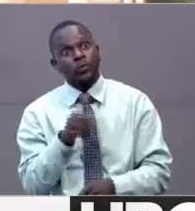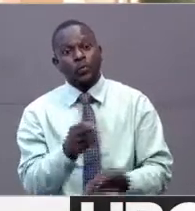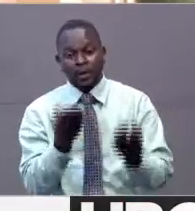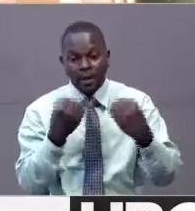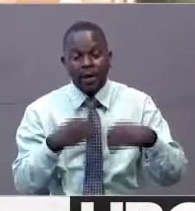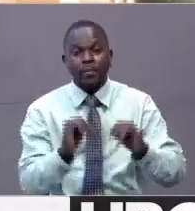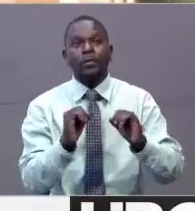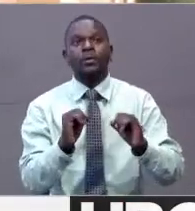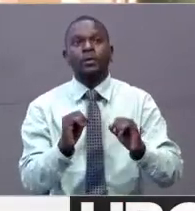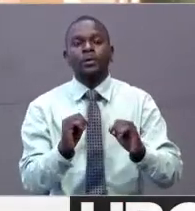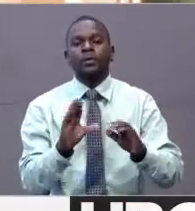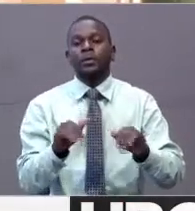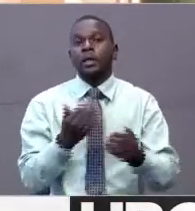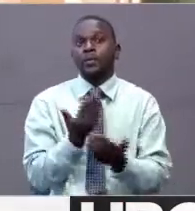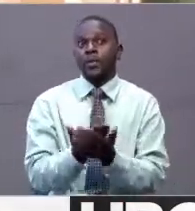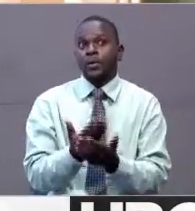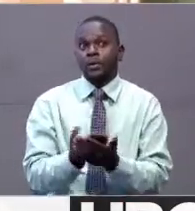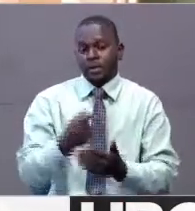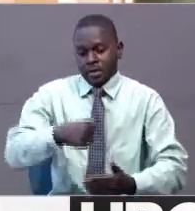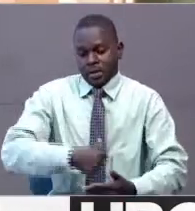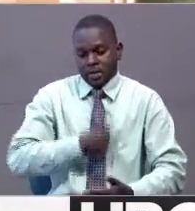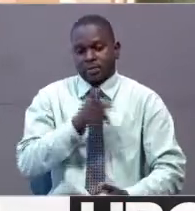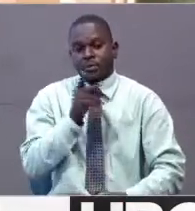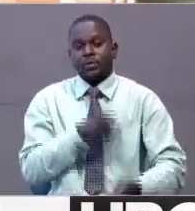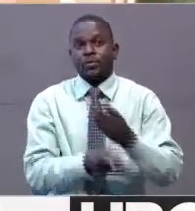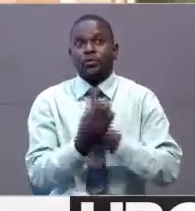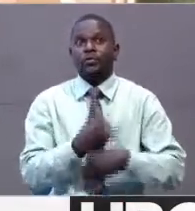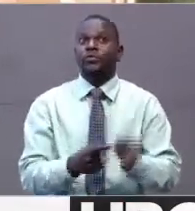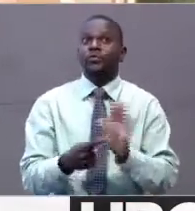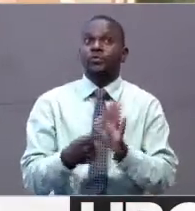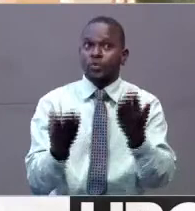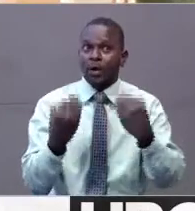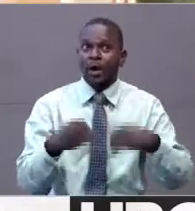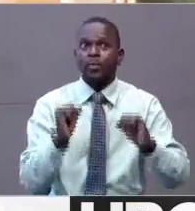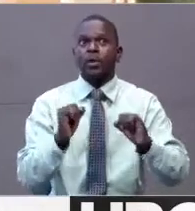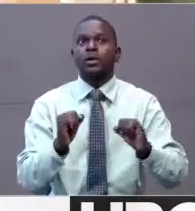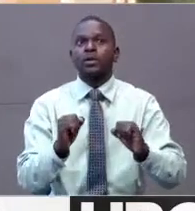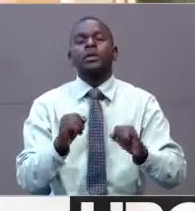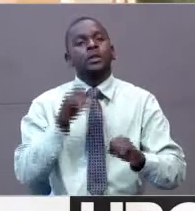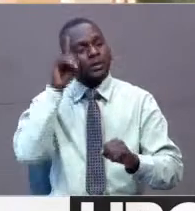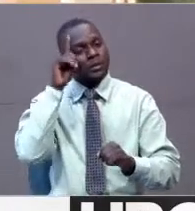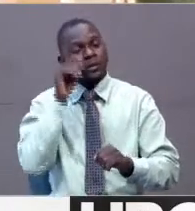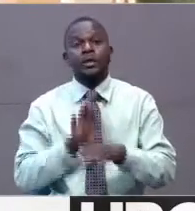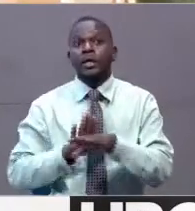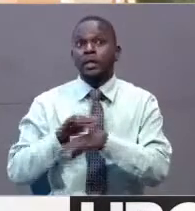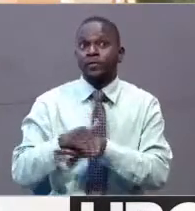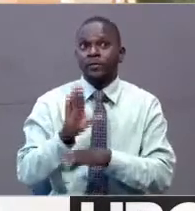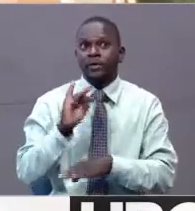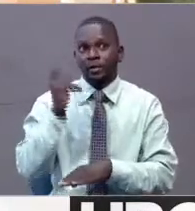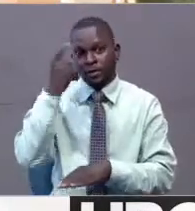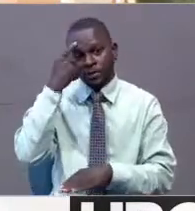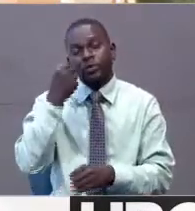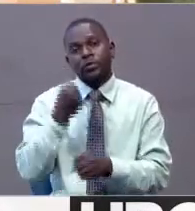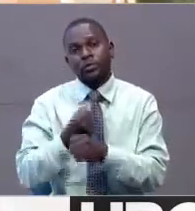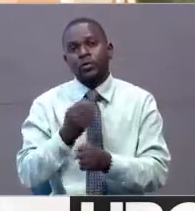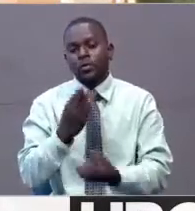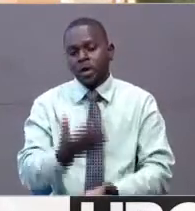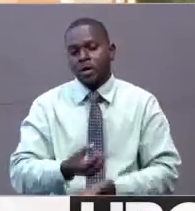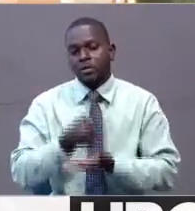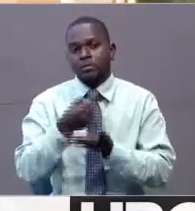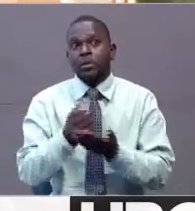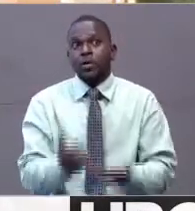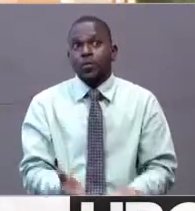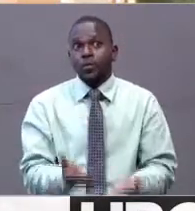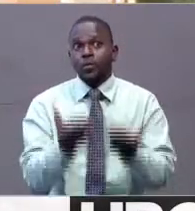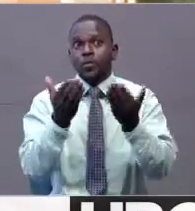unable. But it's upon us as people with disabilities to begin showing people that we are capable. And I think the interventions government is doing will help to